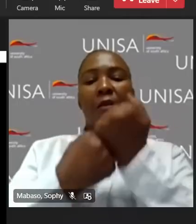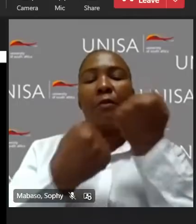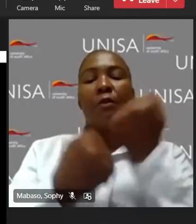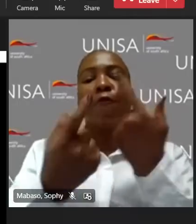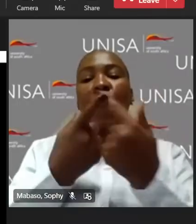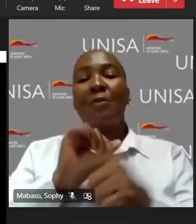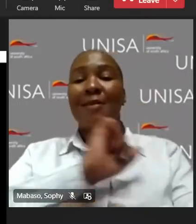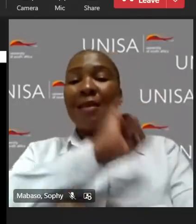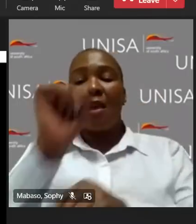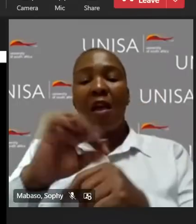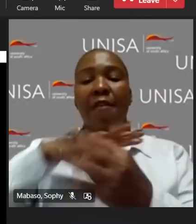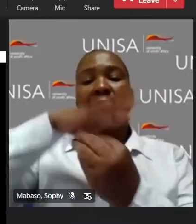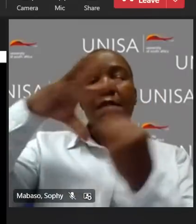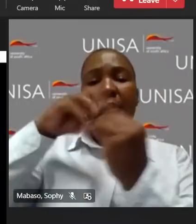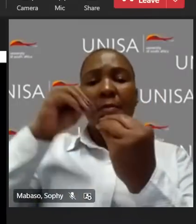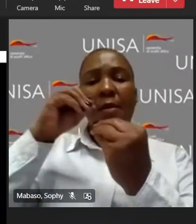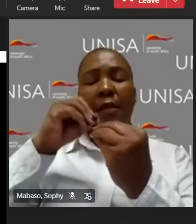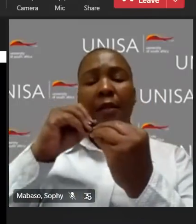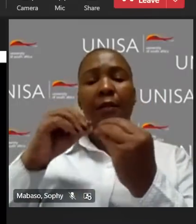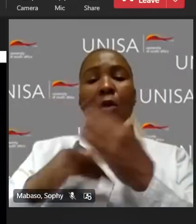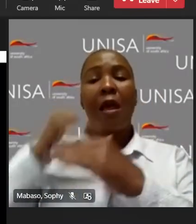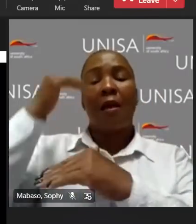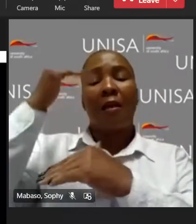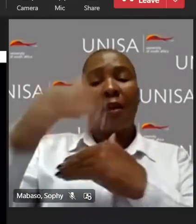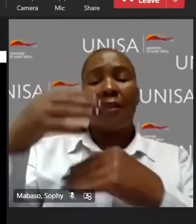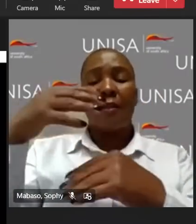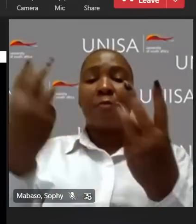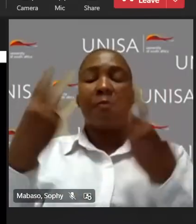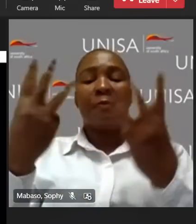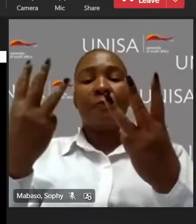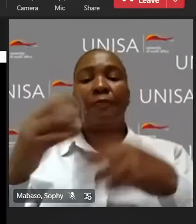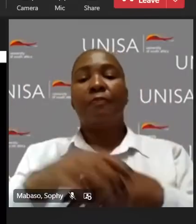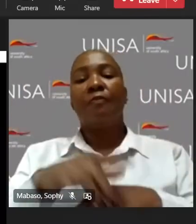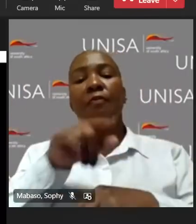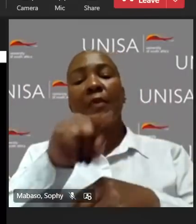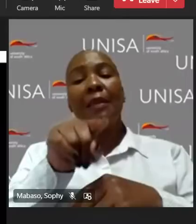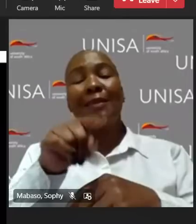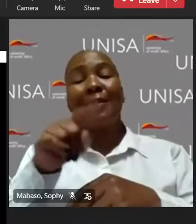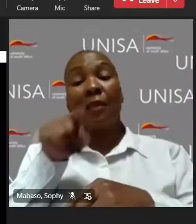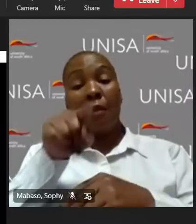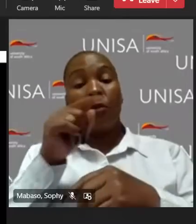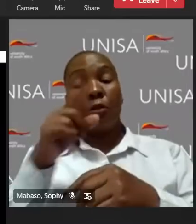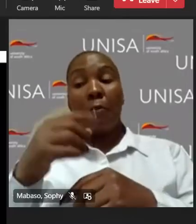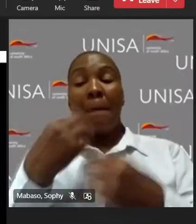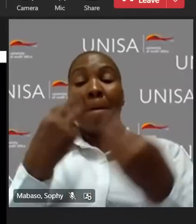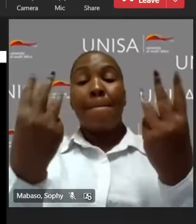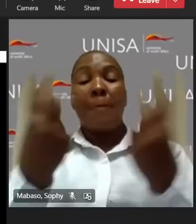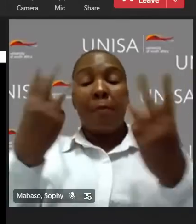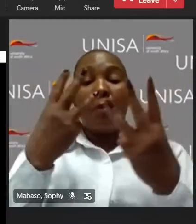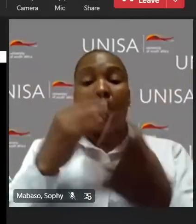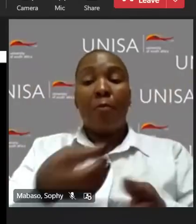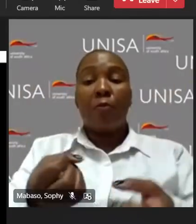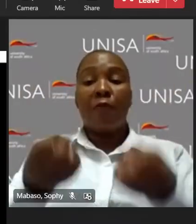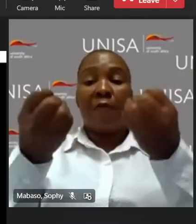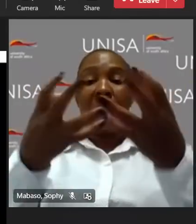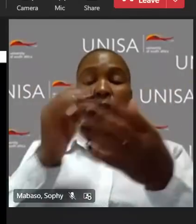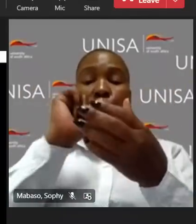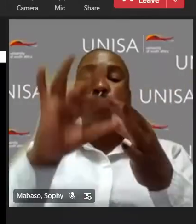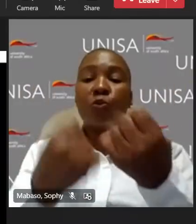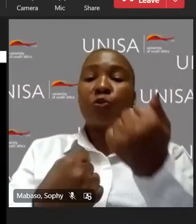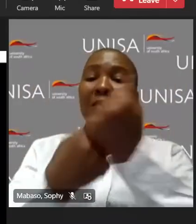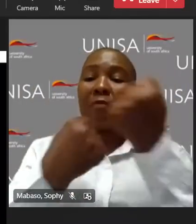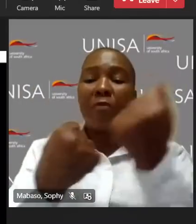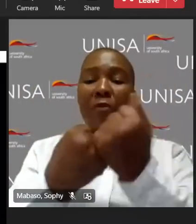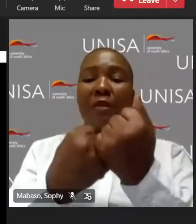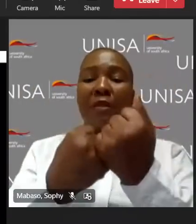family or from an external stakeholder. Then when these people provide the support, they can be compensated from the